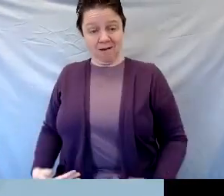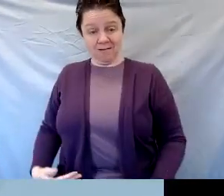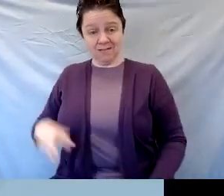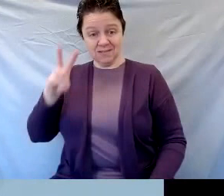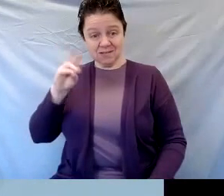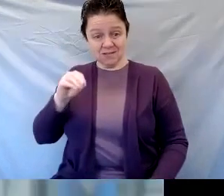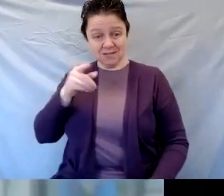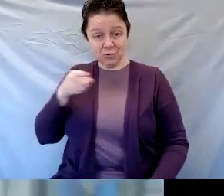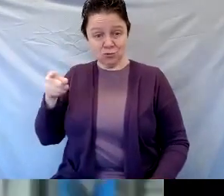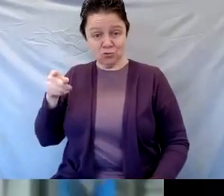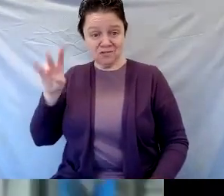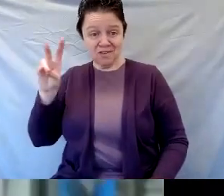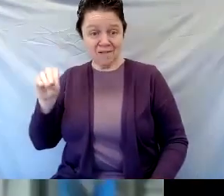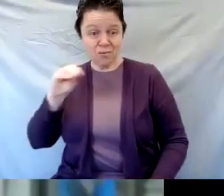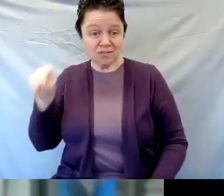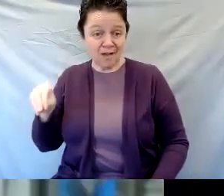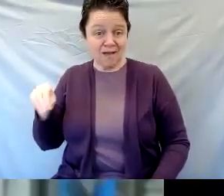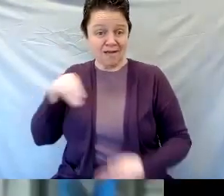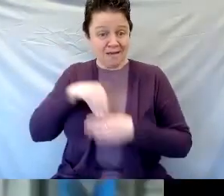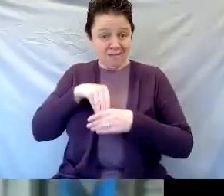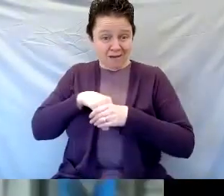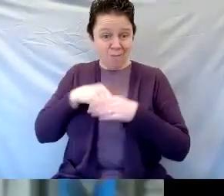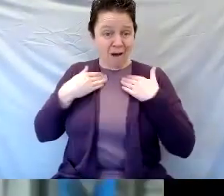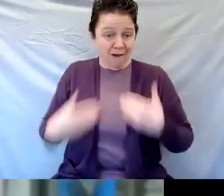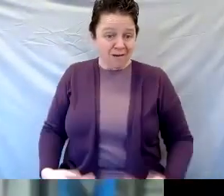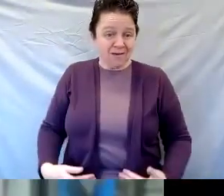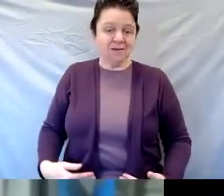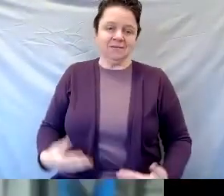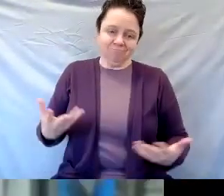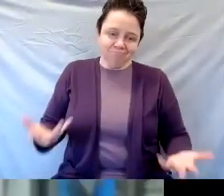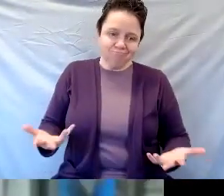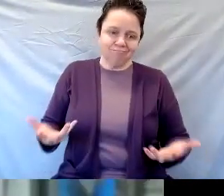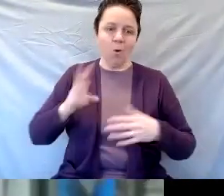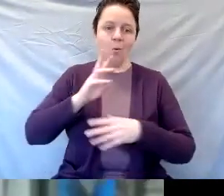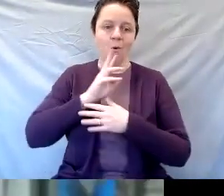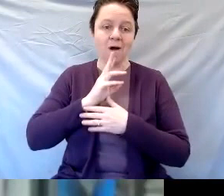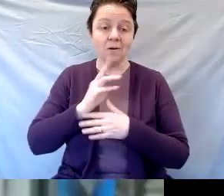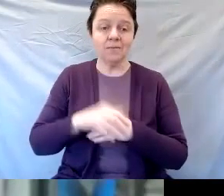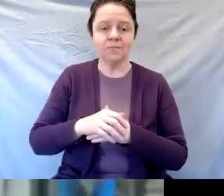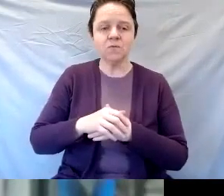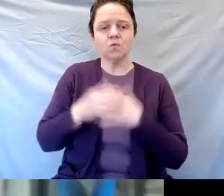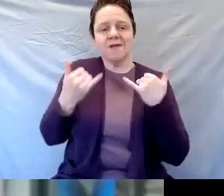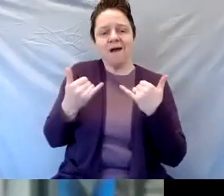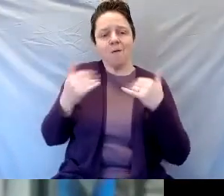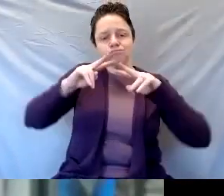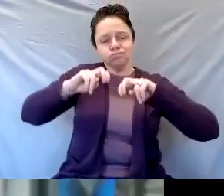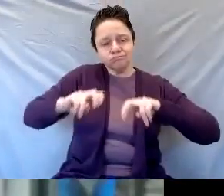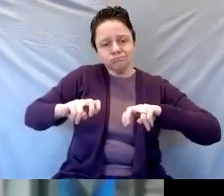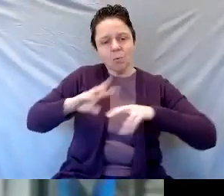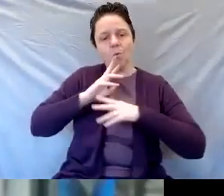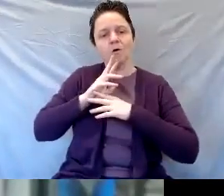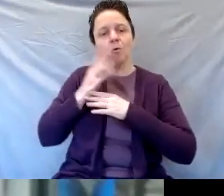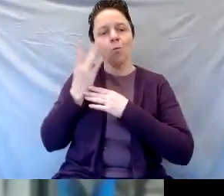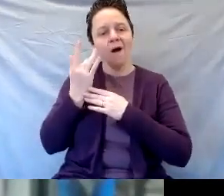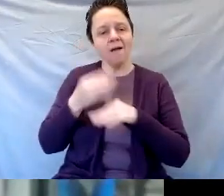us up is water. So let's take a look at the molecule of water and see why it's important and see why it's able to be such an integral